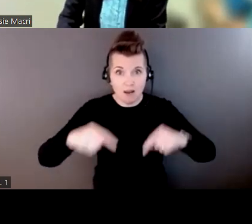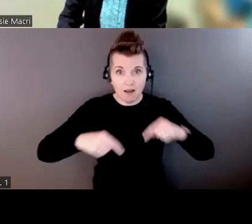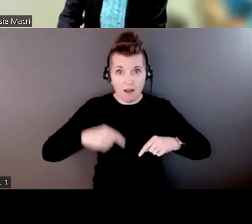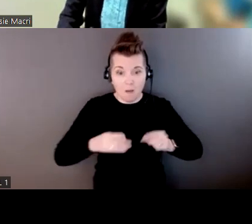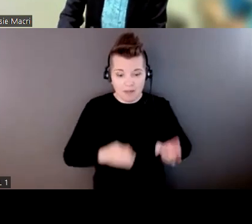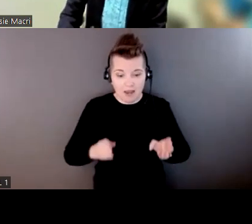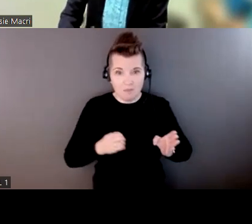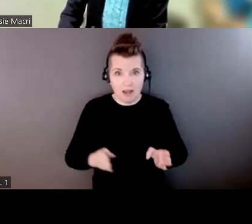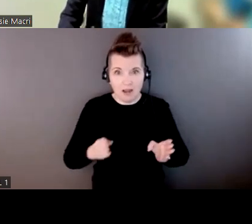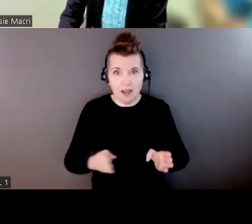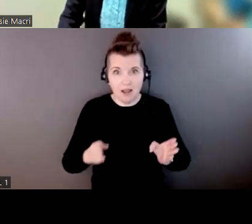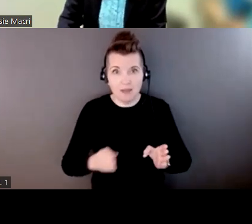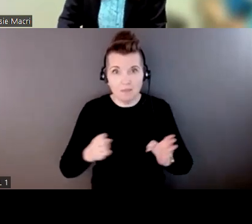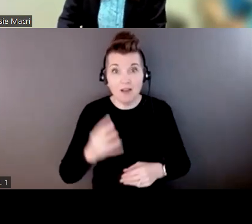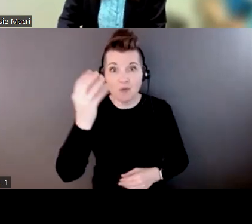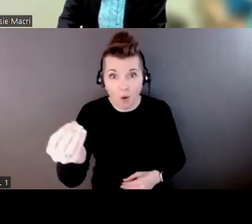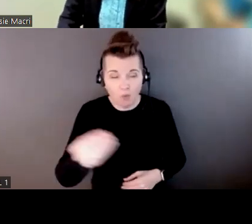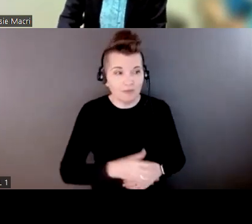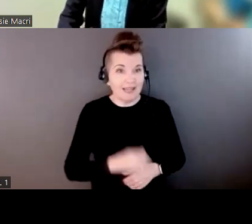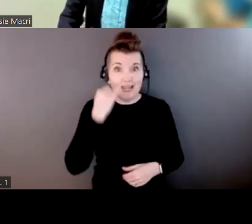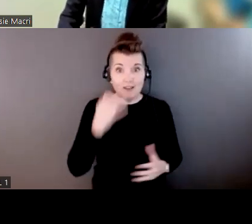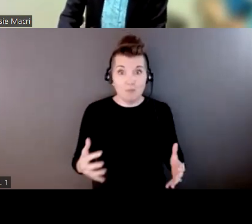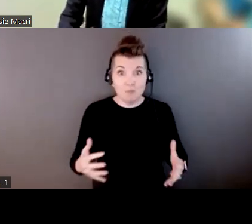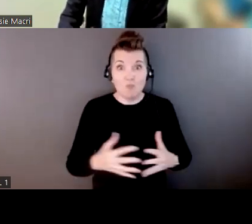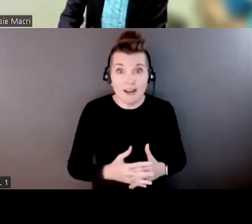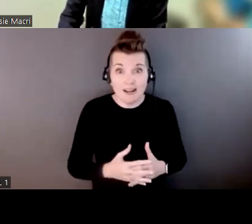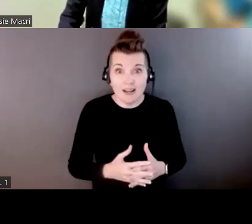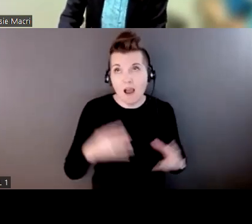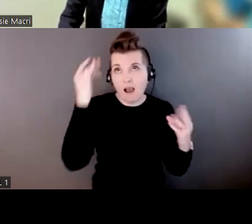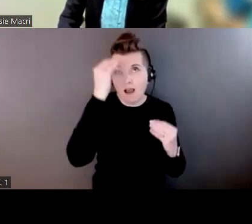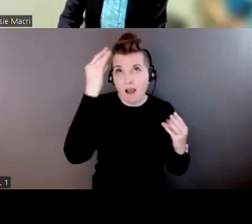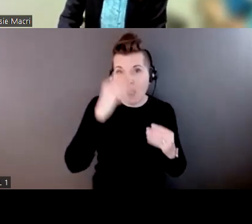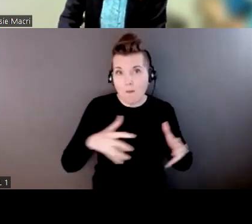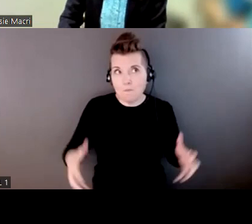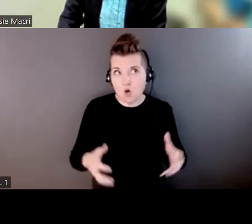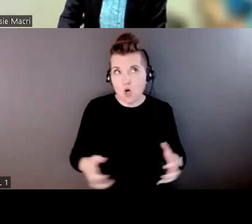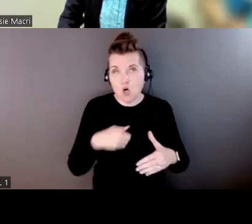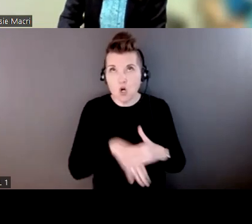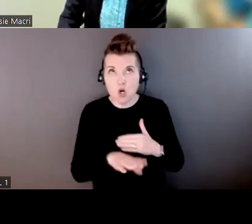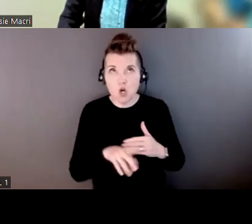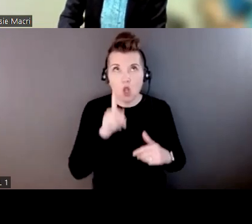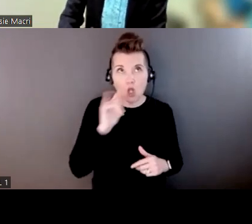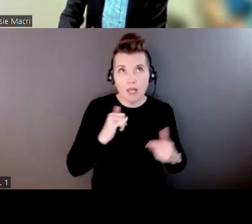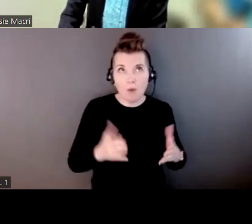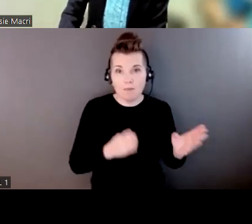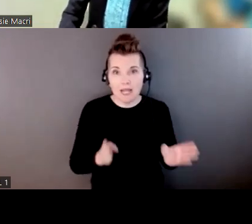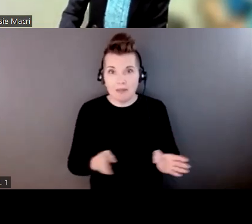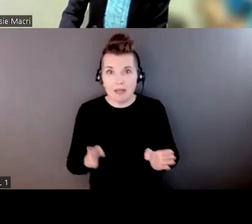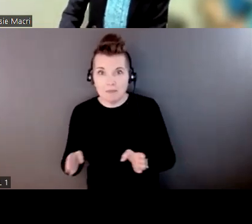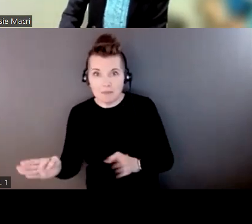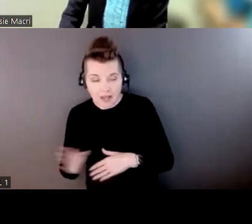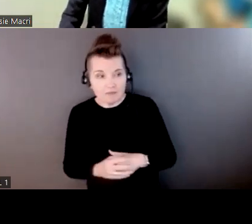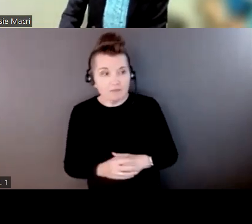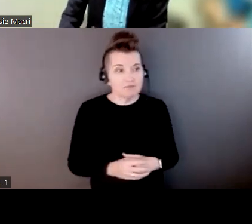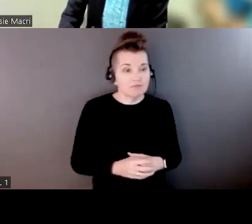birthing plans when we hear we're pregnant. Maybe financial planning happens throughout a lifetime. We plan for